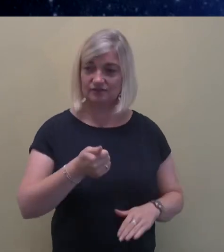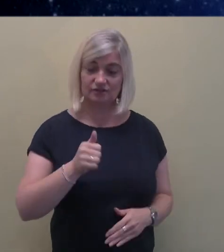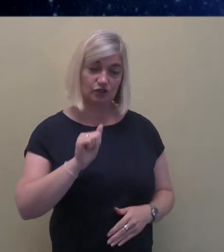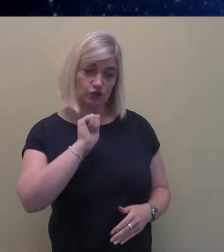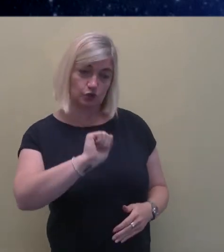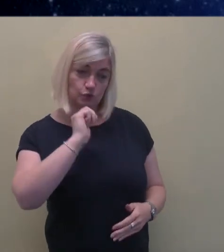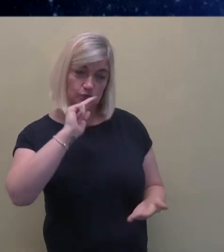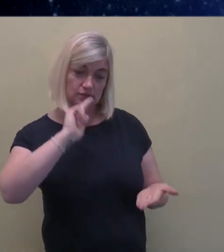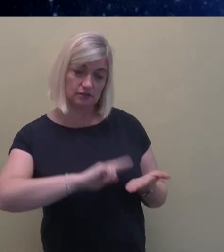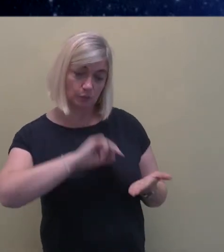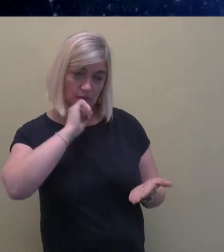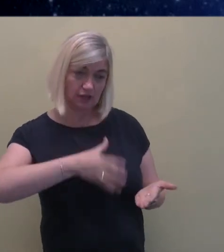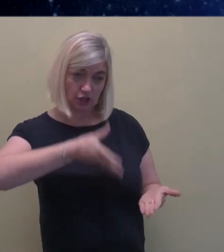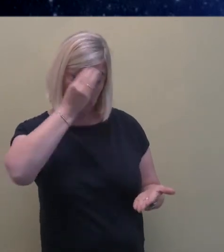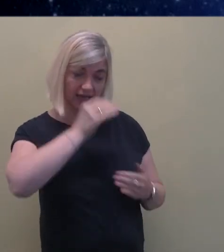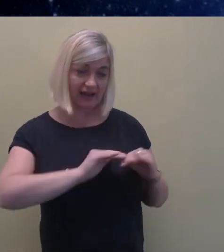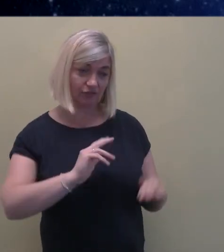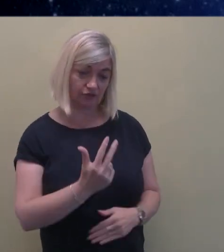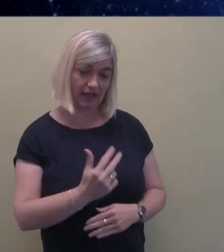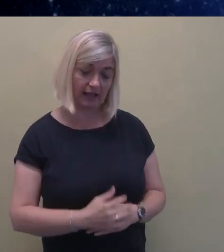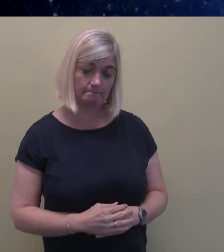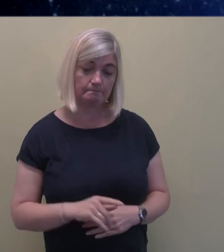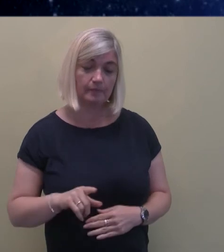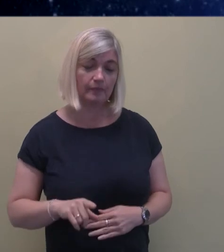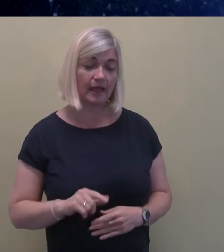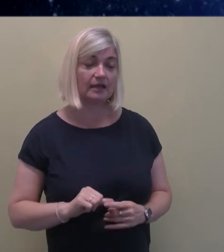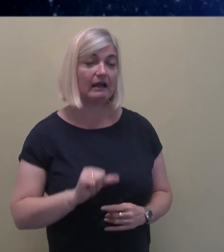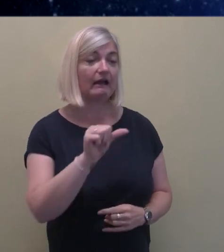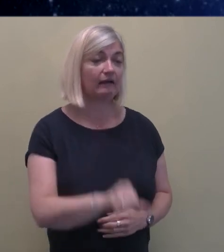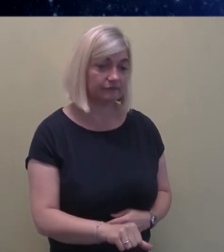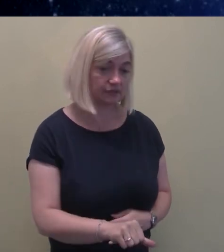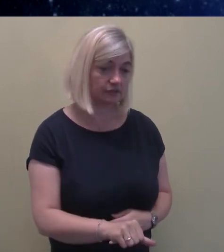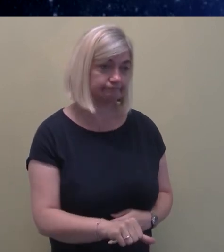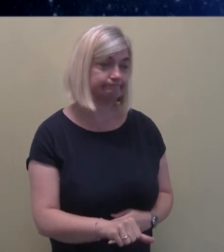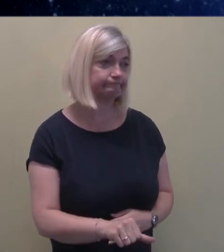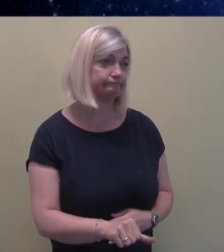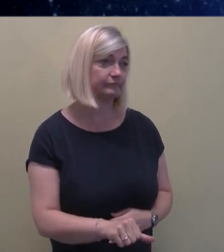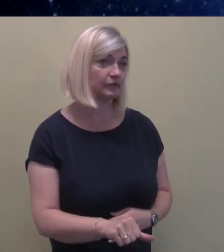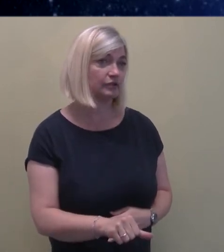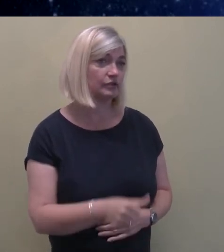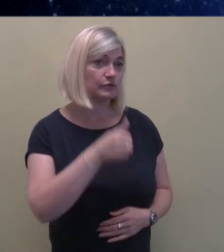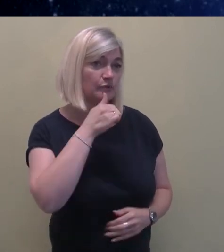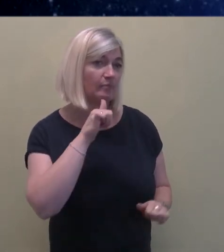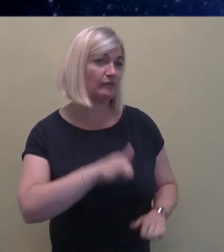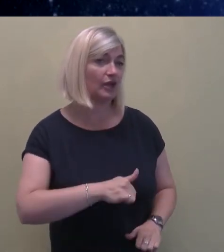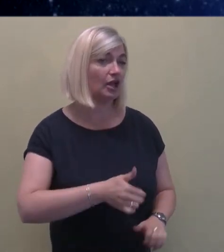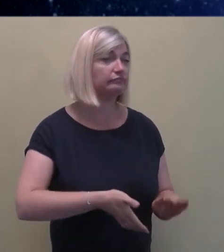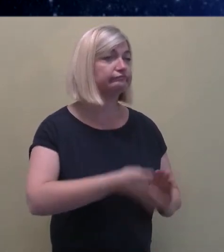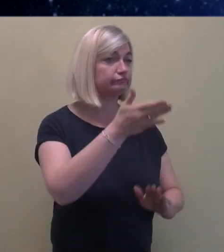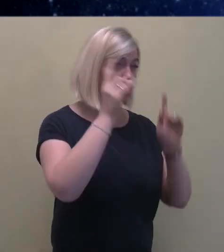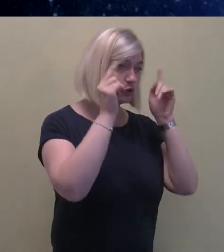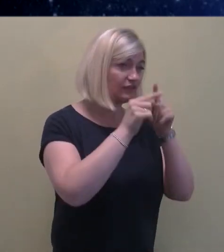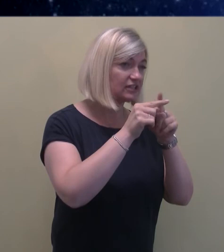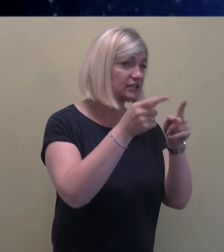do event management, and those would be the skills that your son will be learning at level 3. And then based on